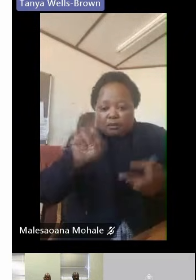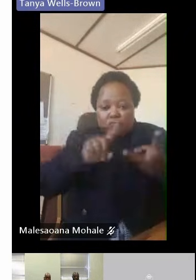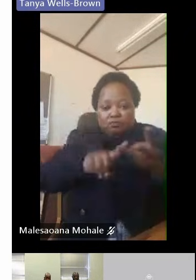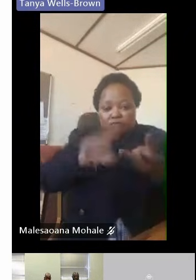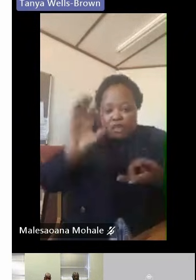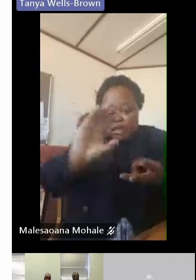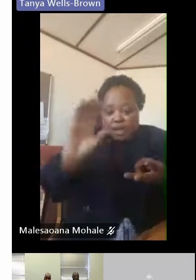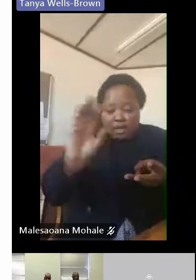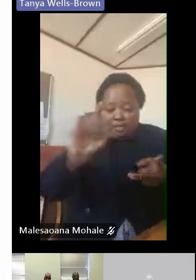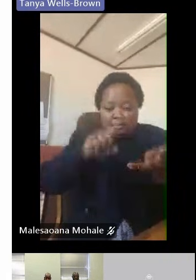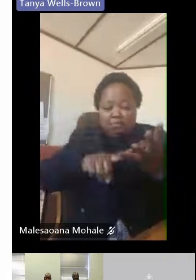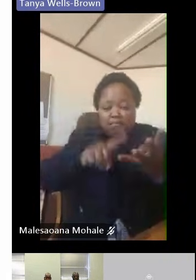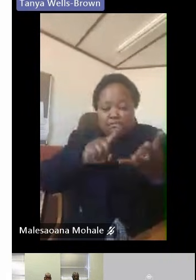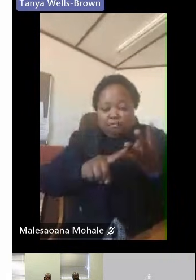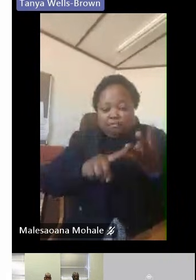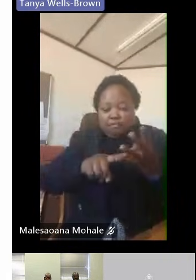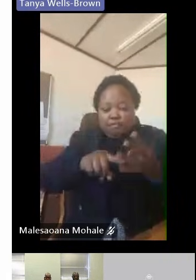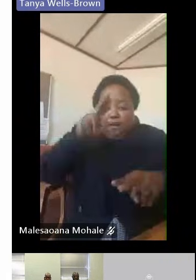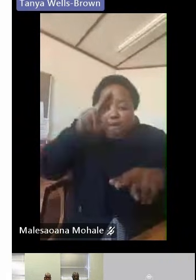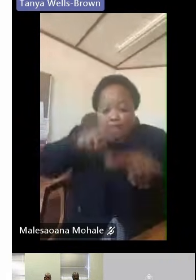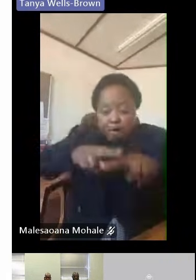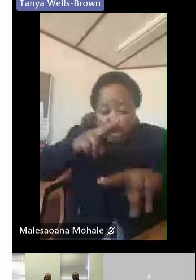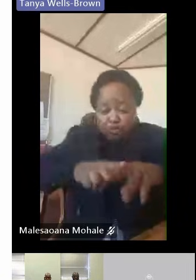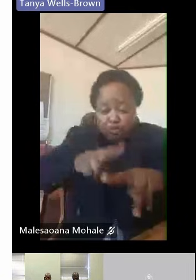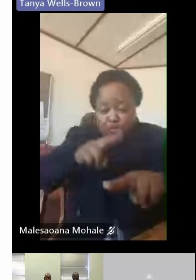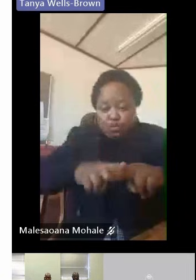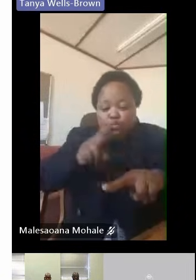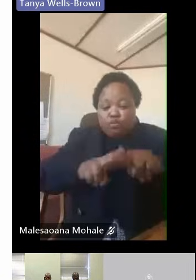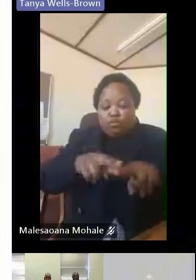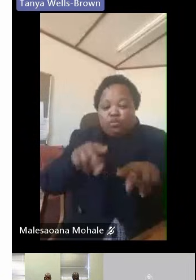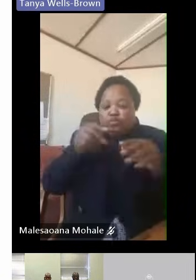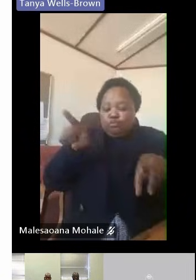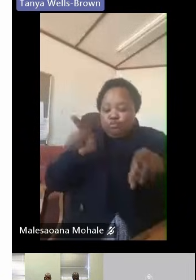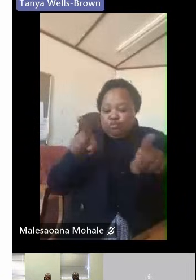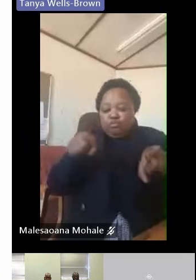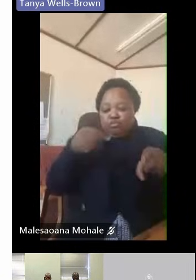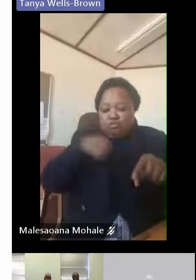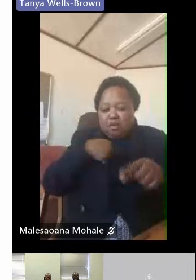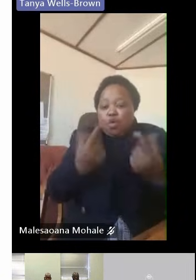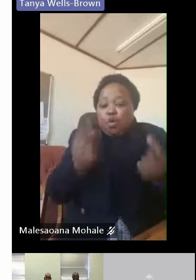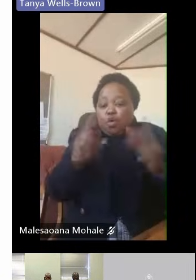my research. I'm going to ask you to just look at one thing here now.